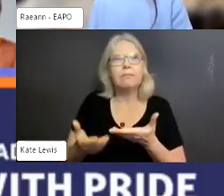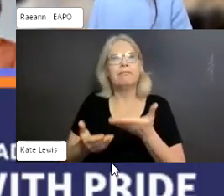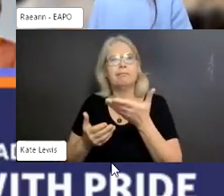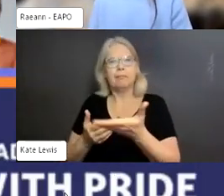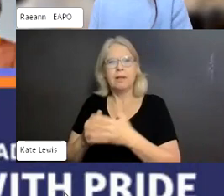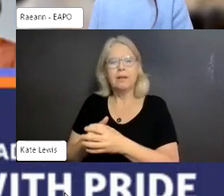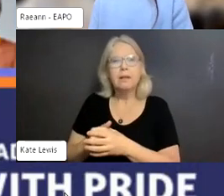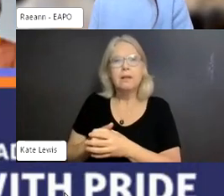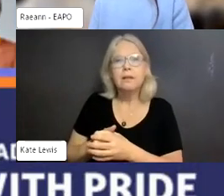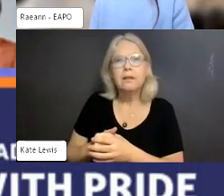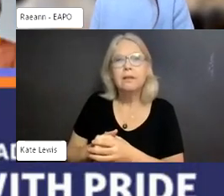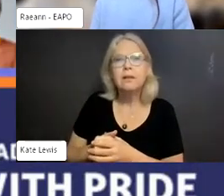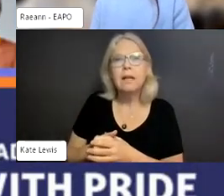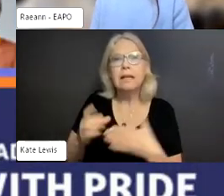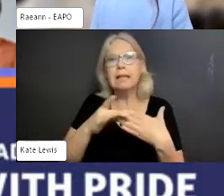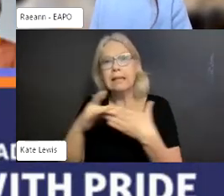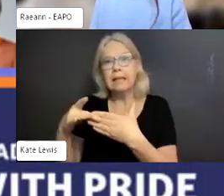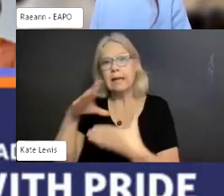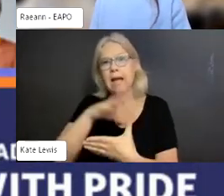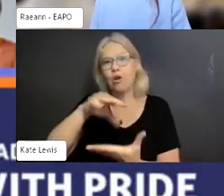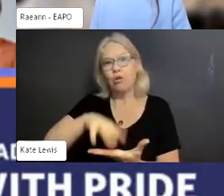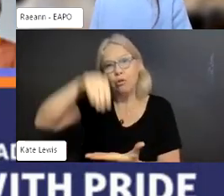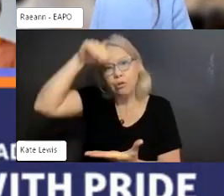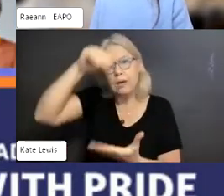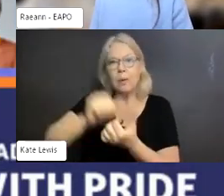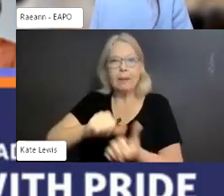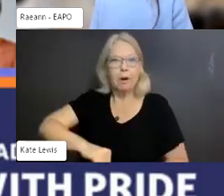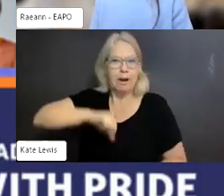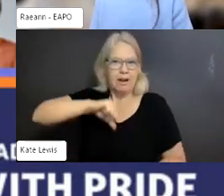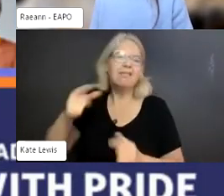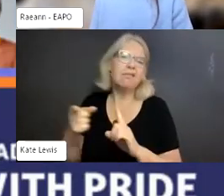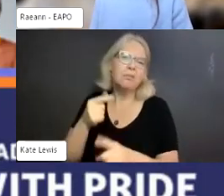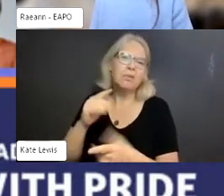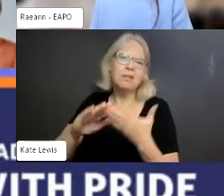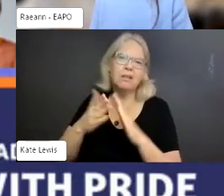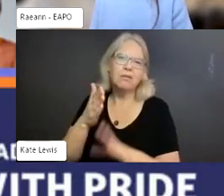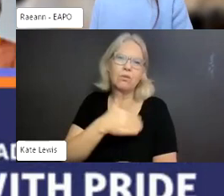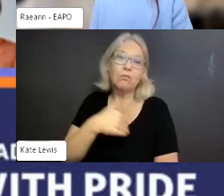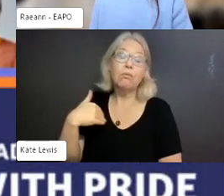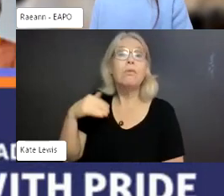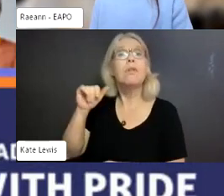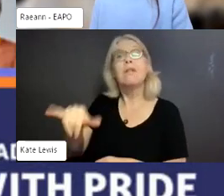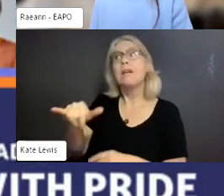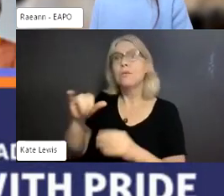the City of Toronto. This is the webinar that we did on elder financial abuse and